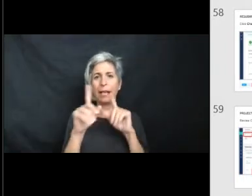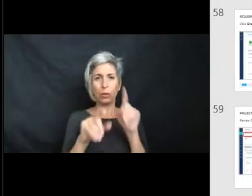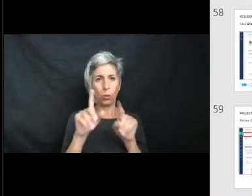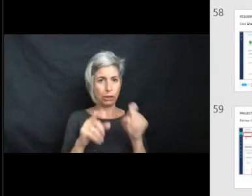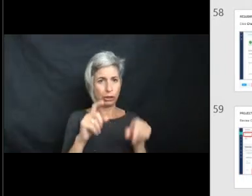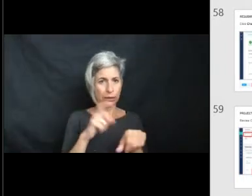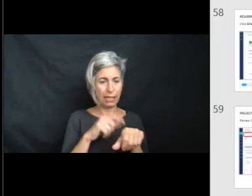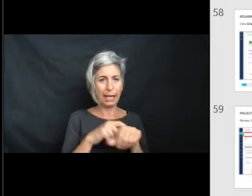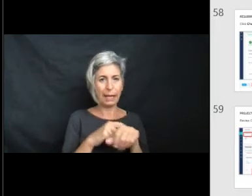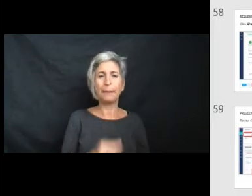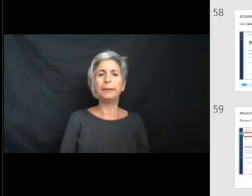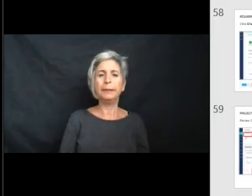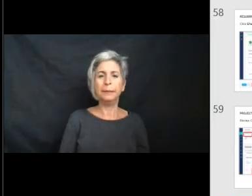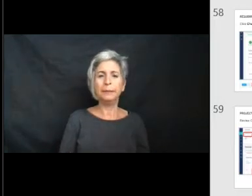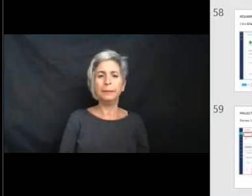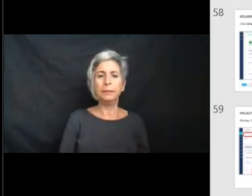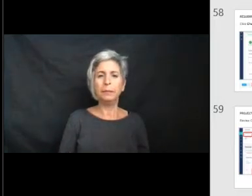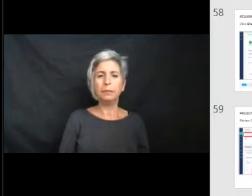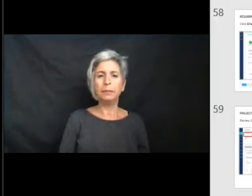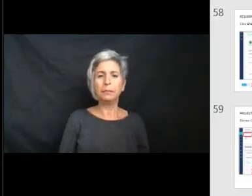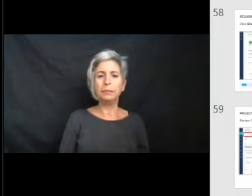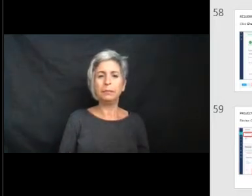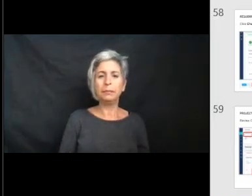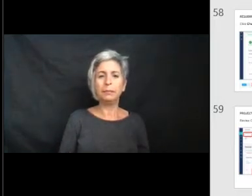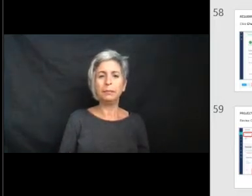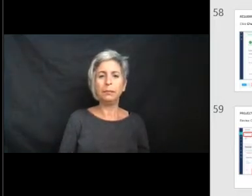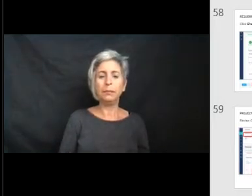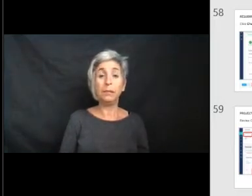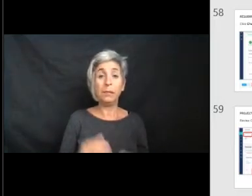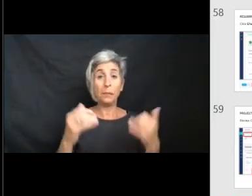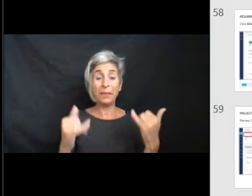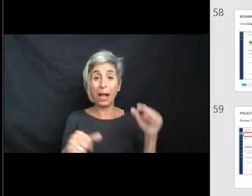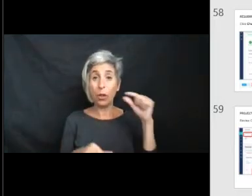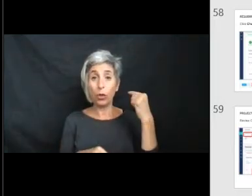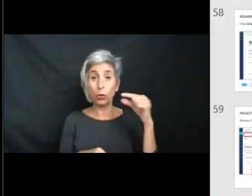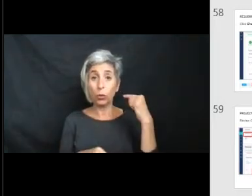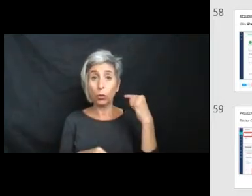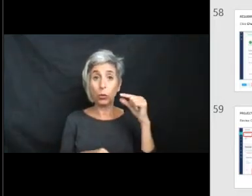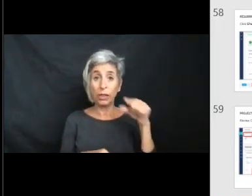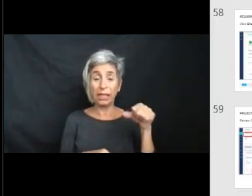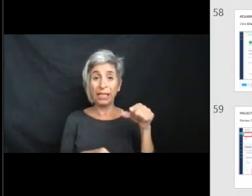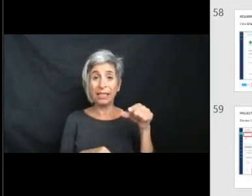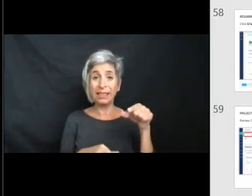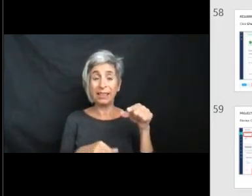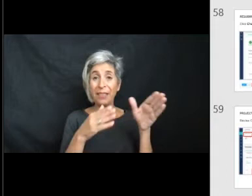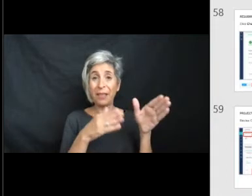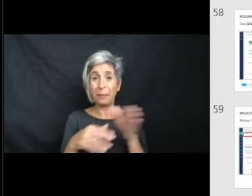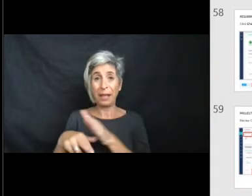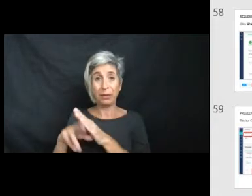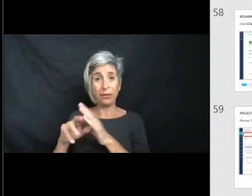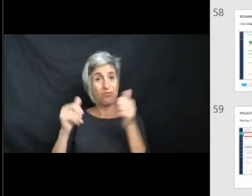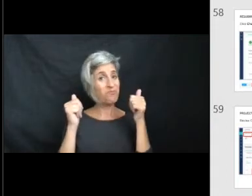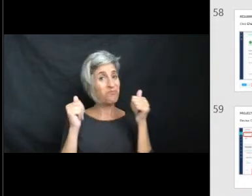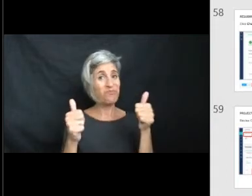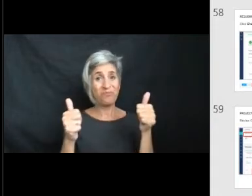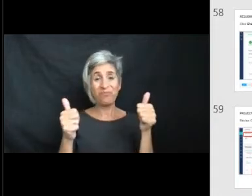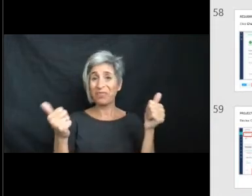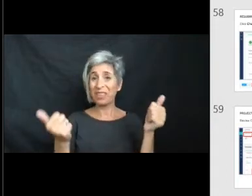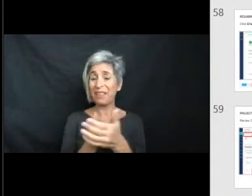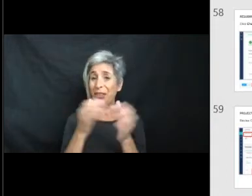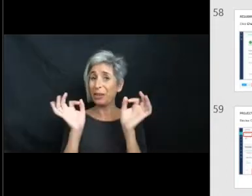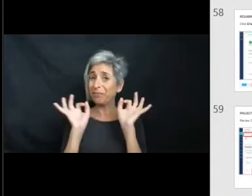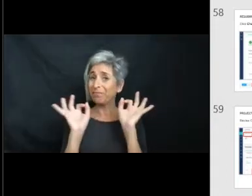Review cycle 2 has started. The city has picked it up, and this time they've green lighted their plan review. They said it all looks good. Notice my icons turned green